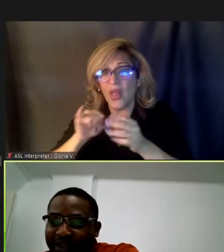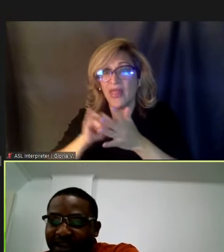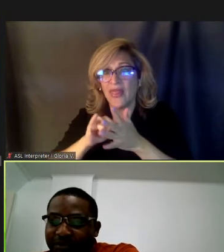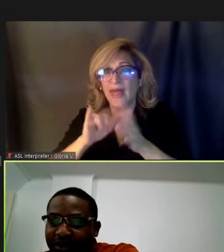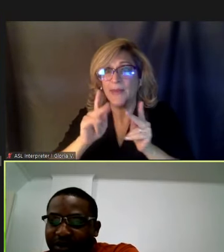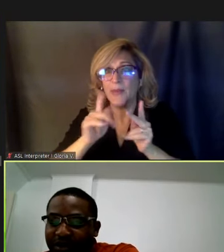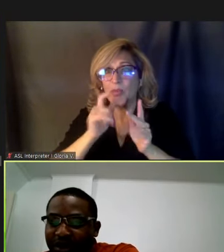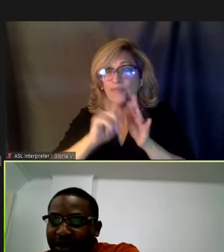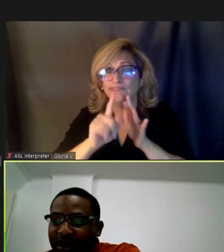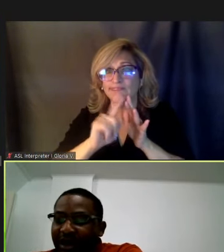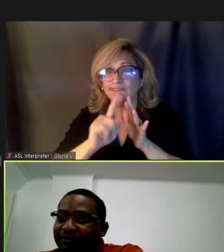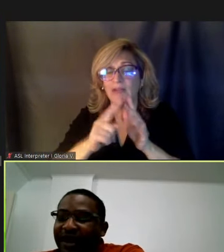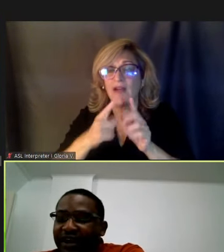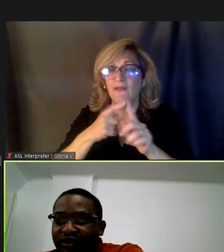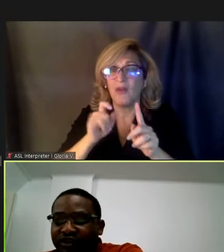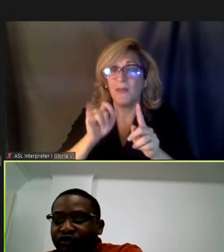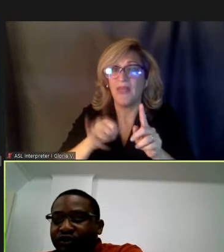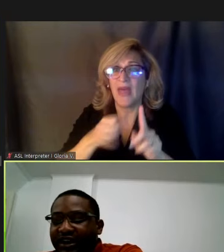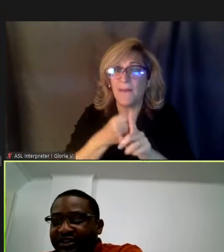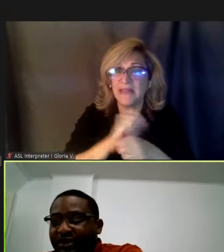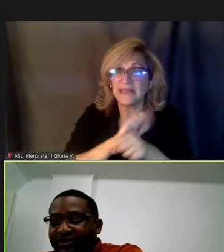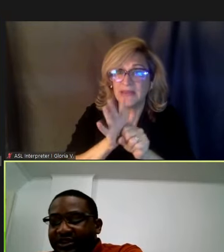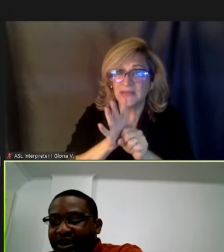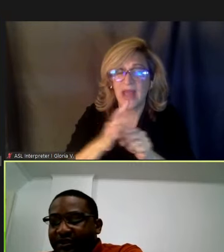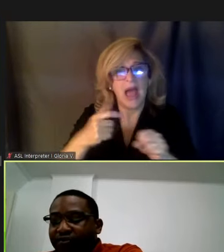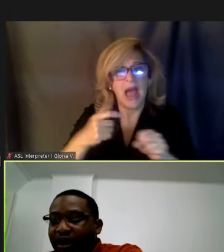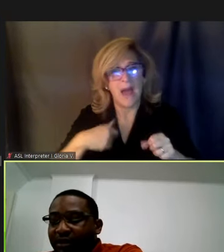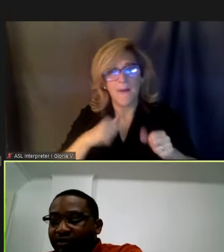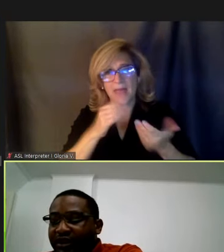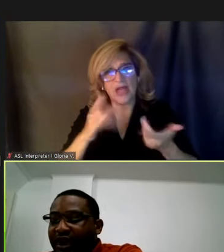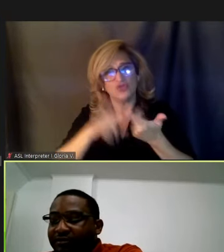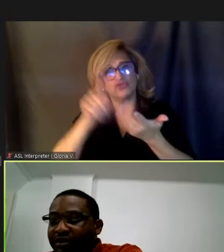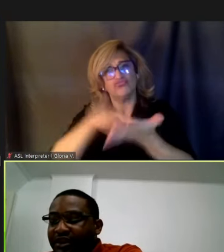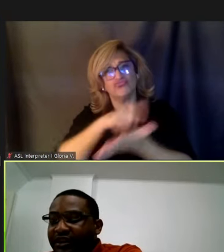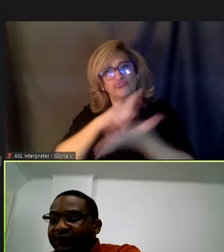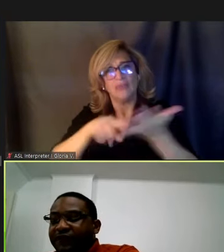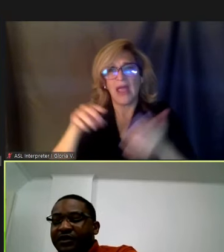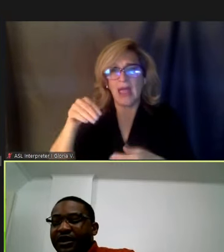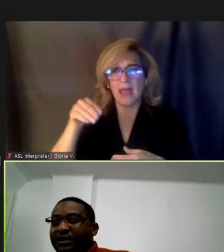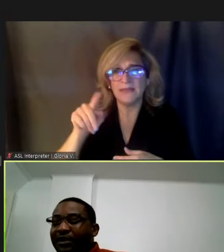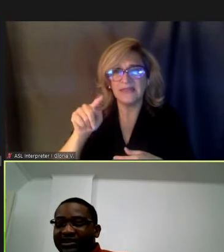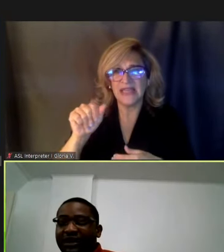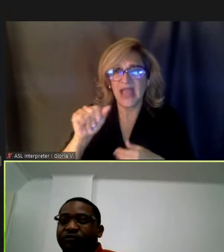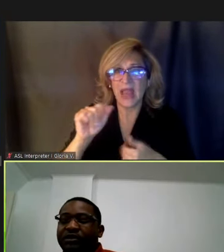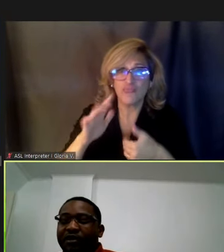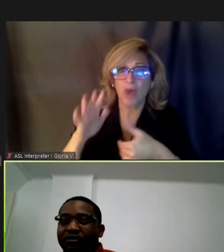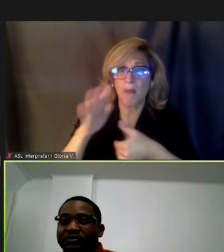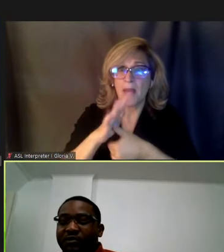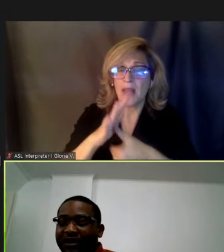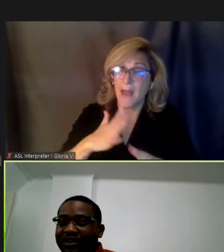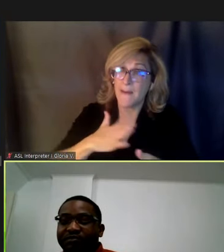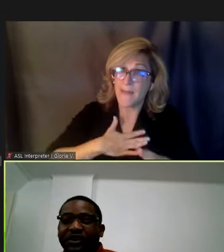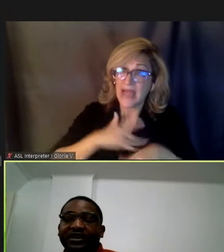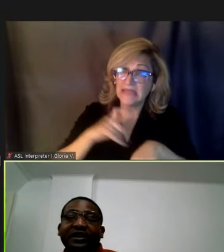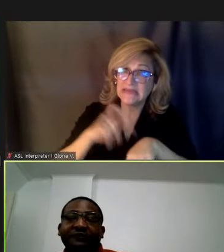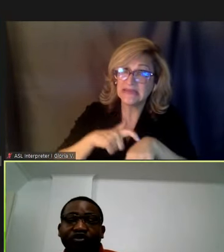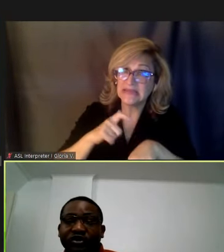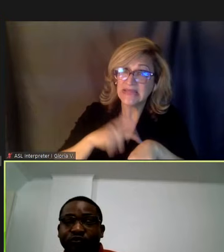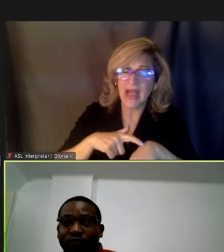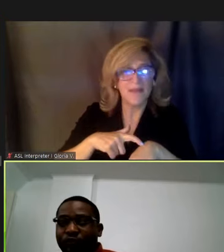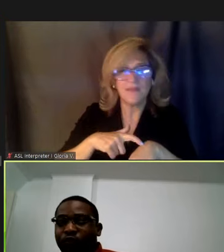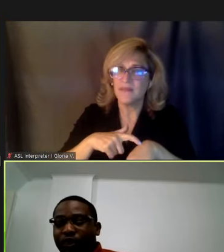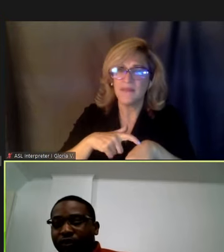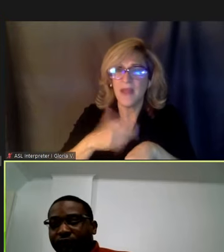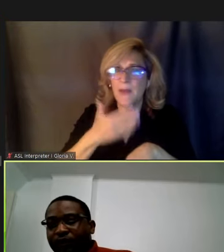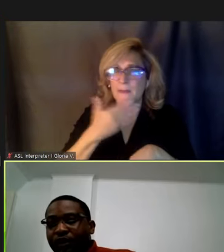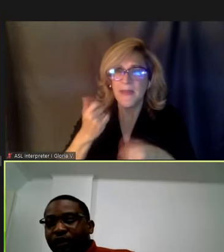the pandemic. I'm not here to scrutinize the MCA primarily. I believe my time would be better spent explaining that fish can